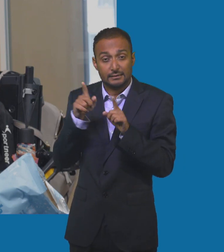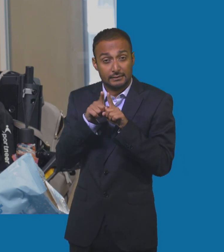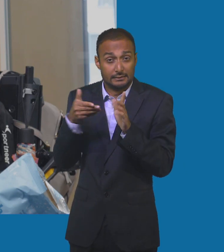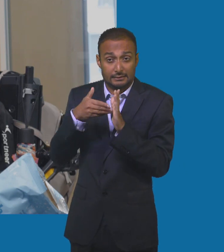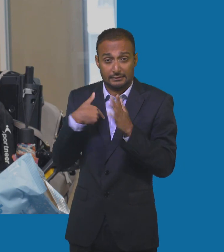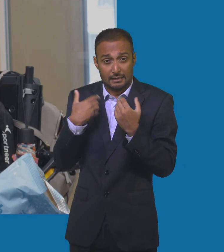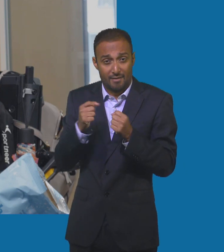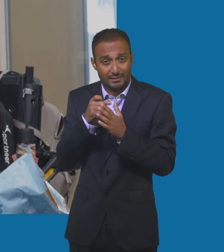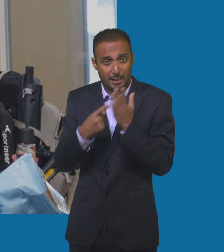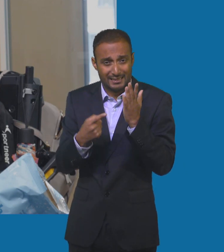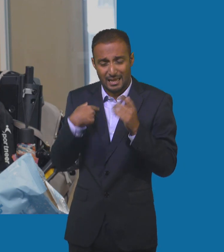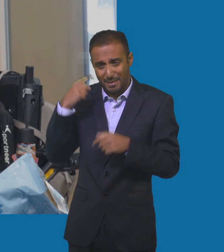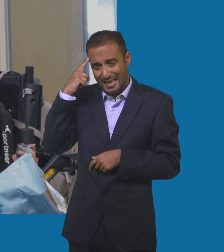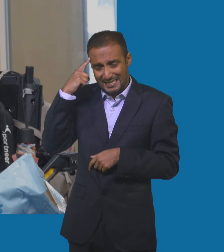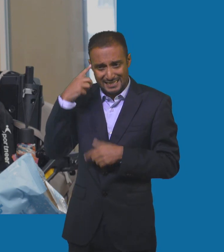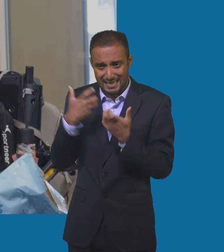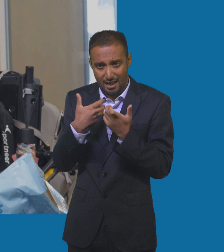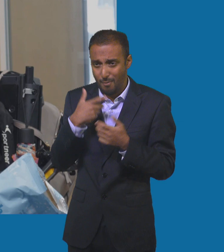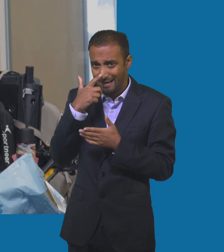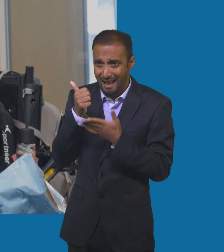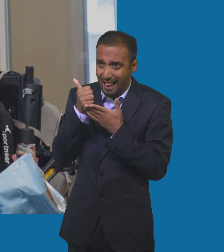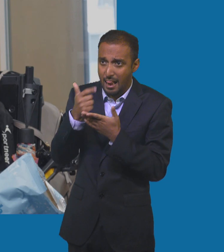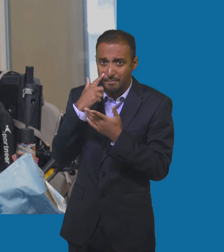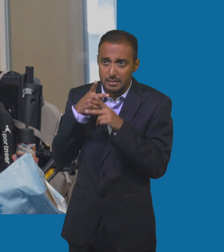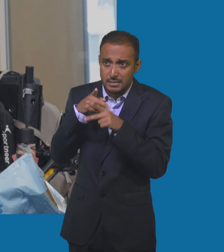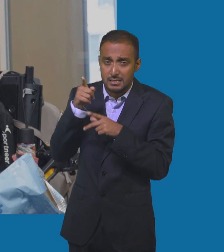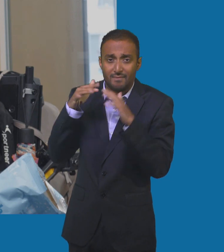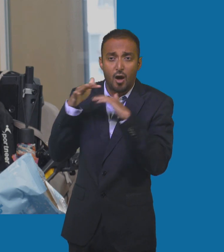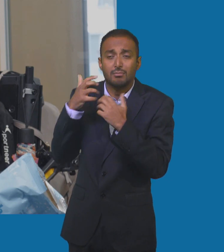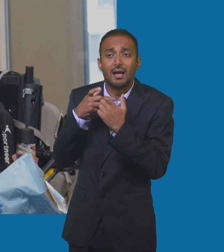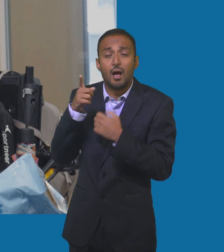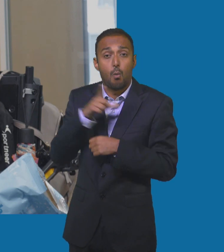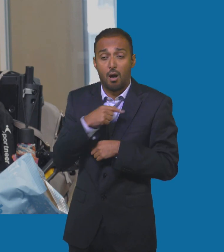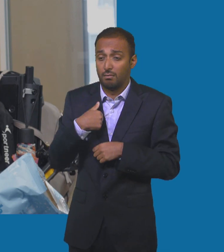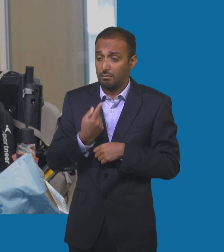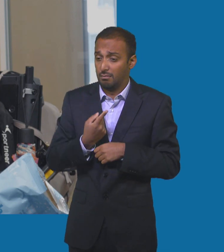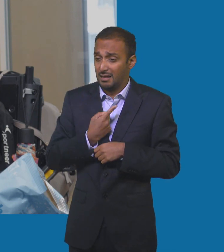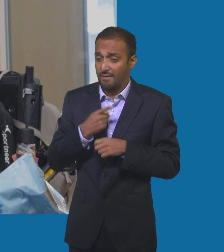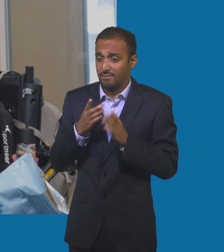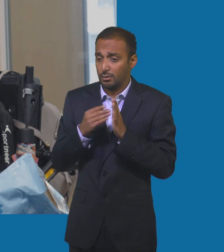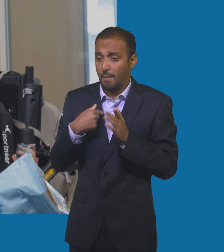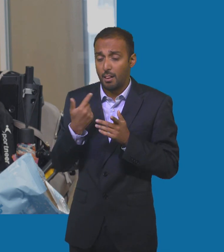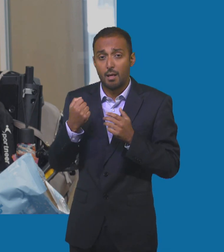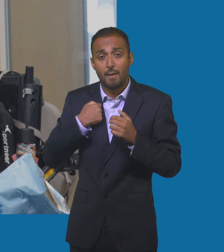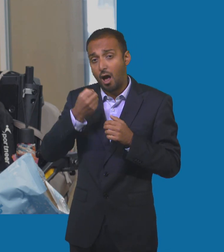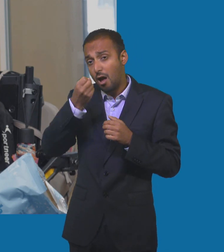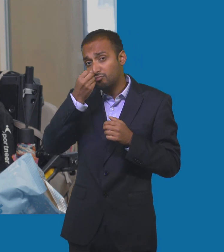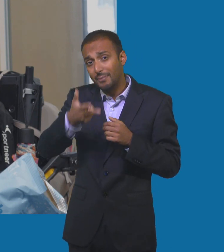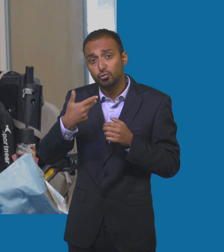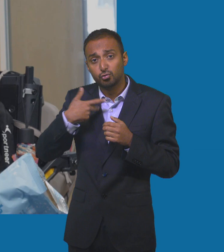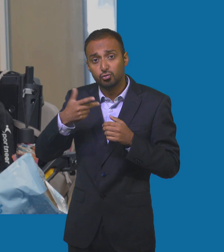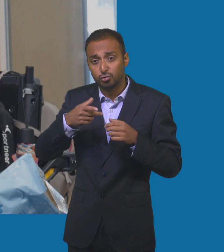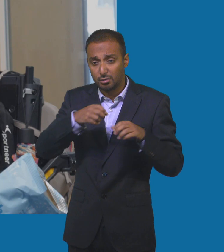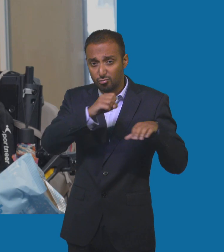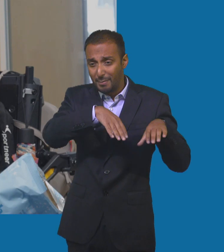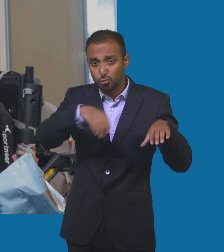of helping the environment. For me, even things like sorting out my rubbish, that just creates more work for me, because